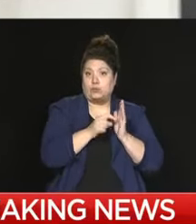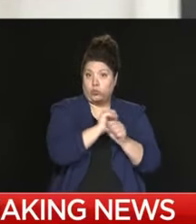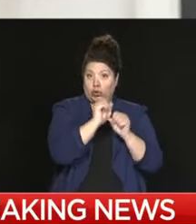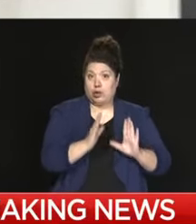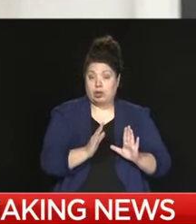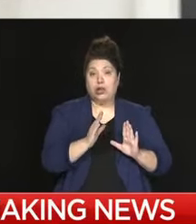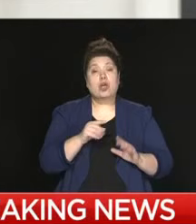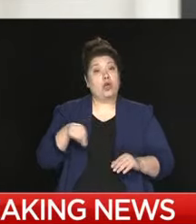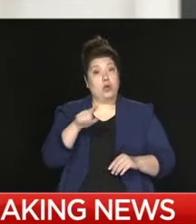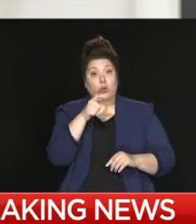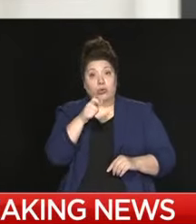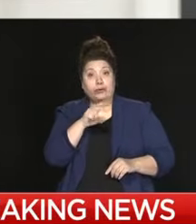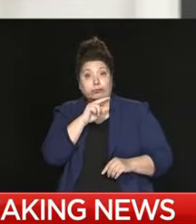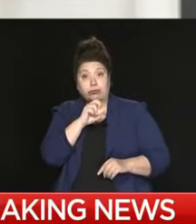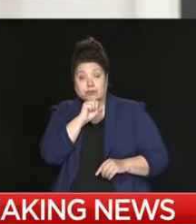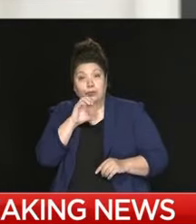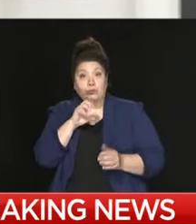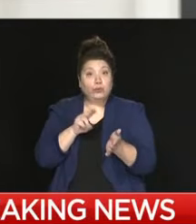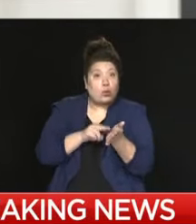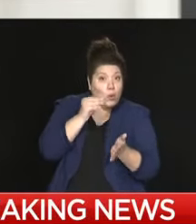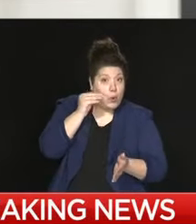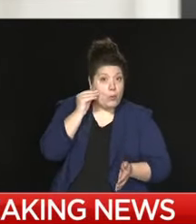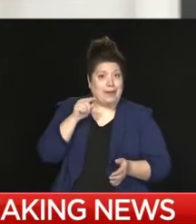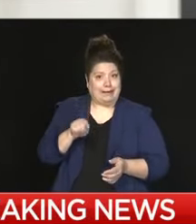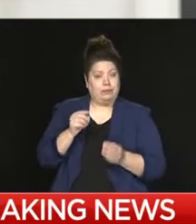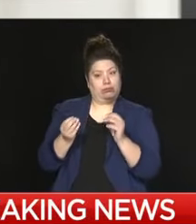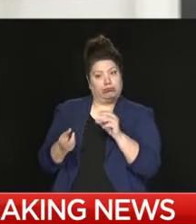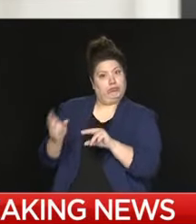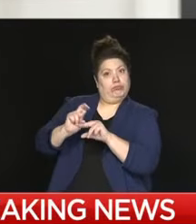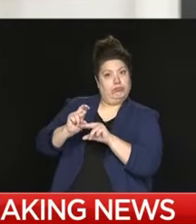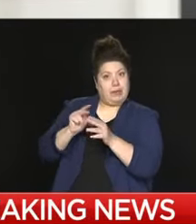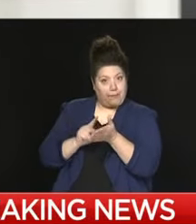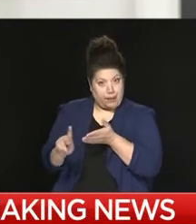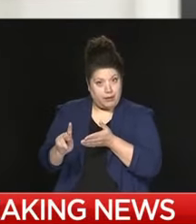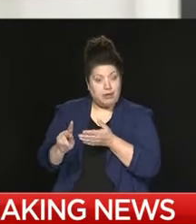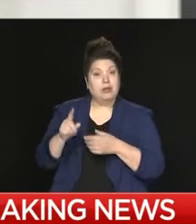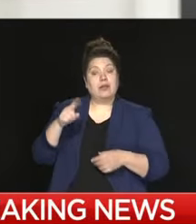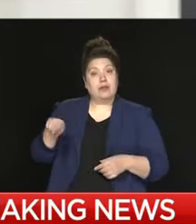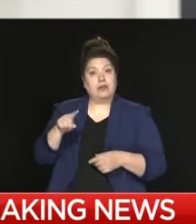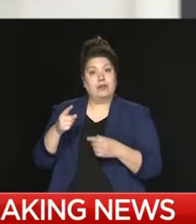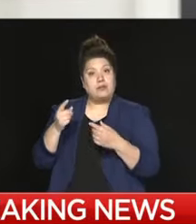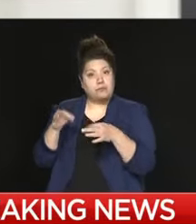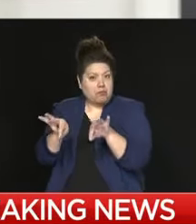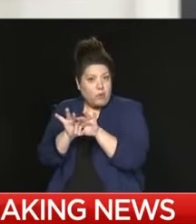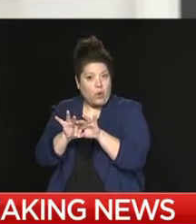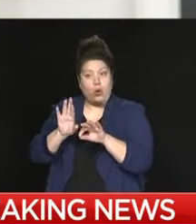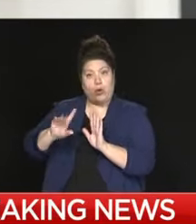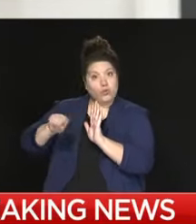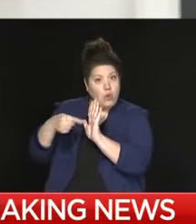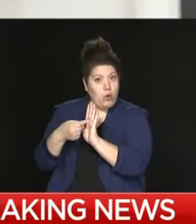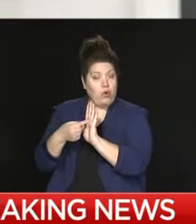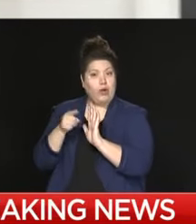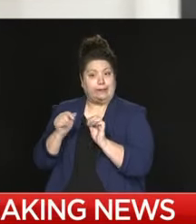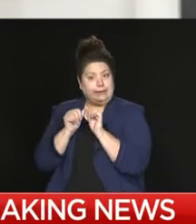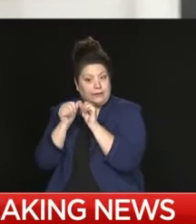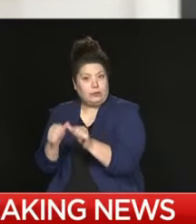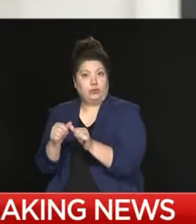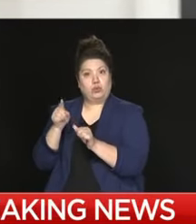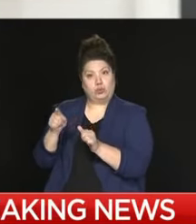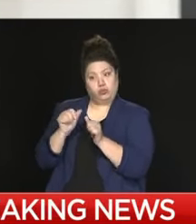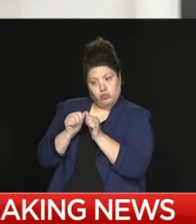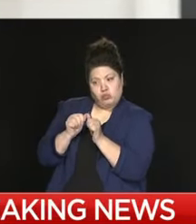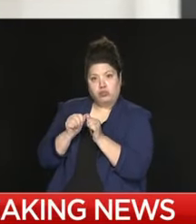long-term care facilities. We recognize that they are doing particularly important, they're always particularly